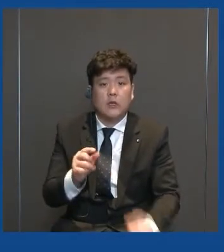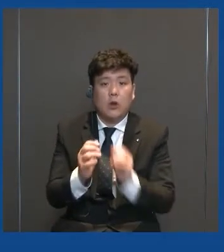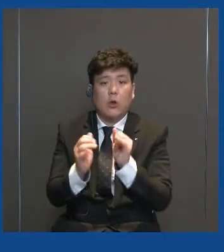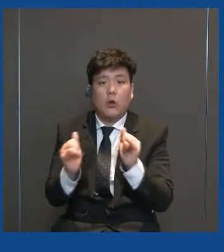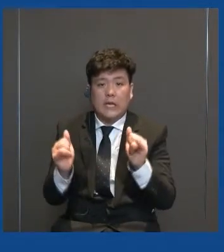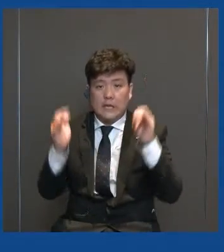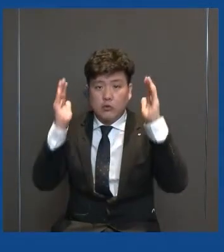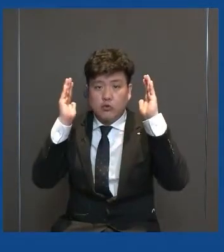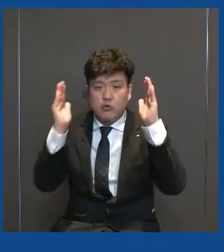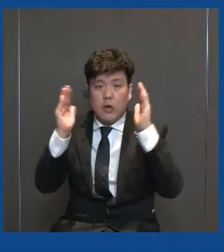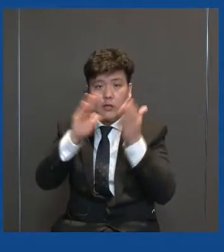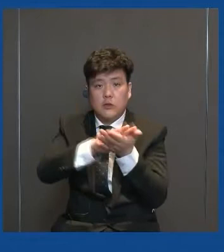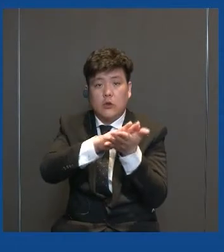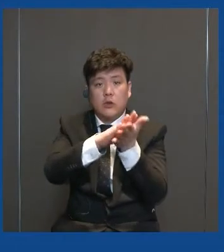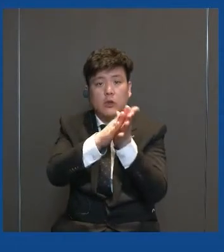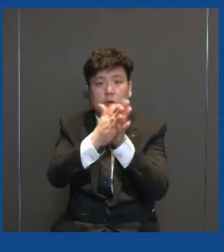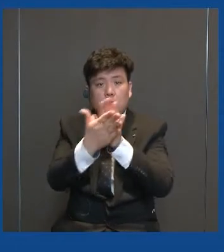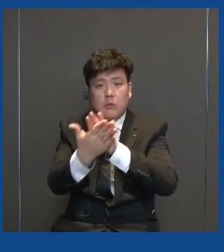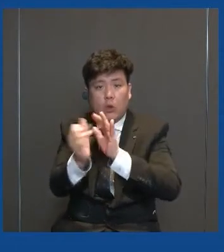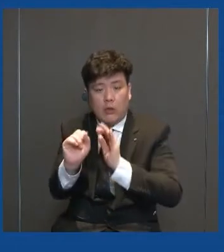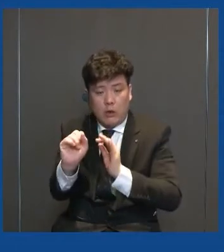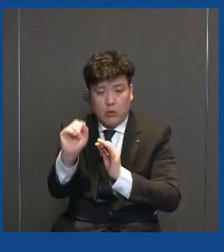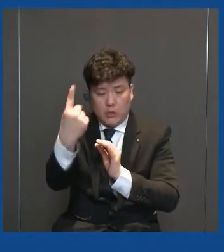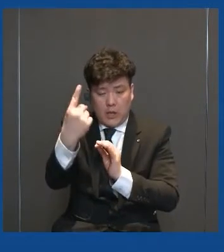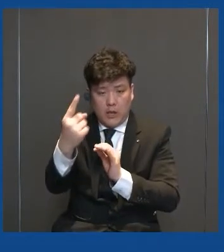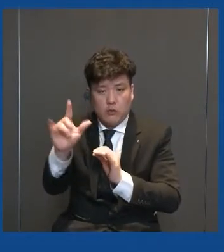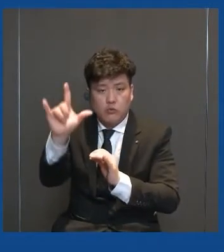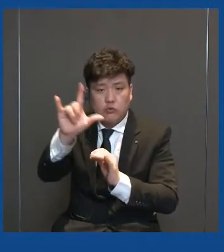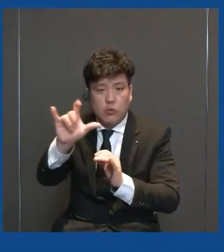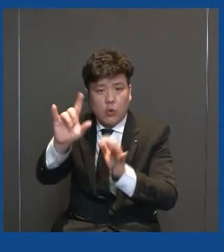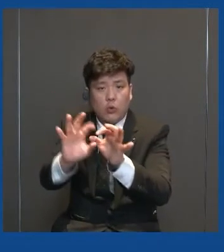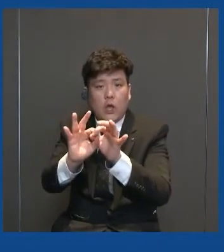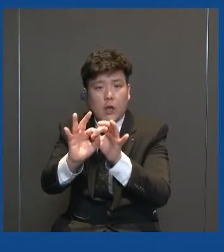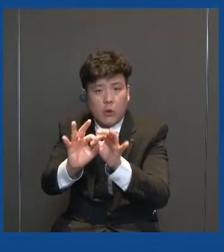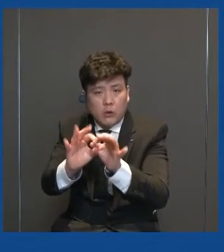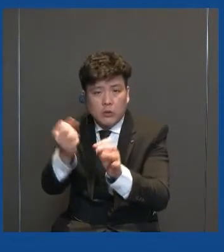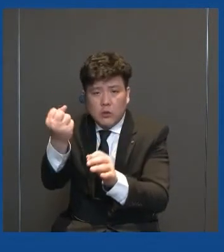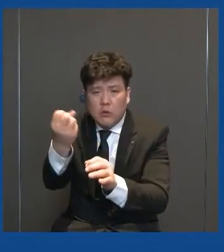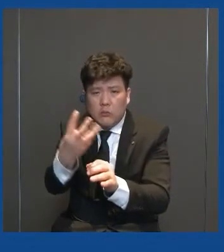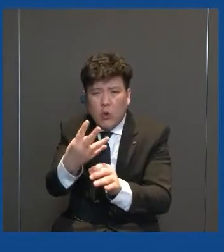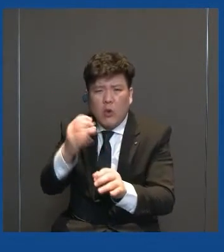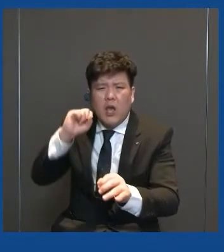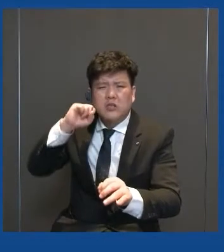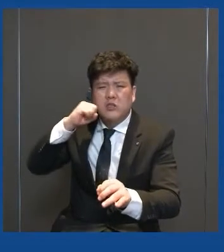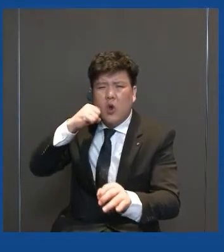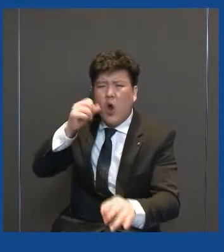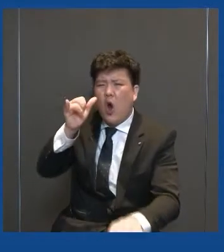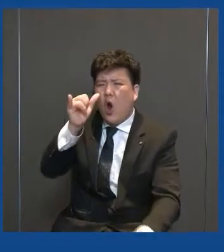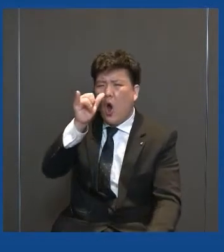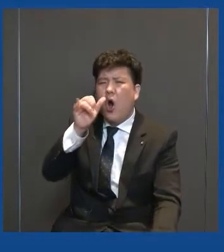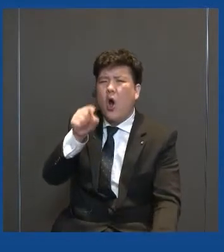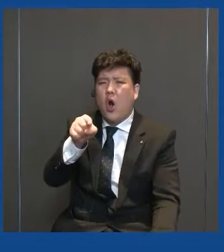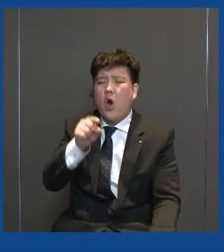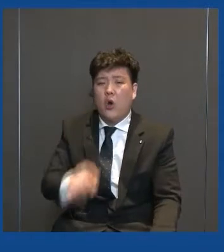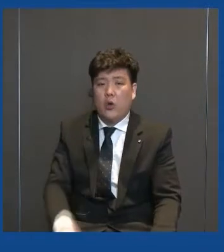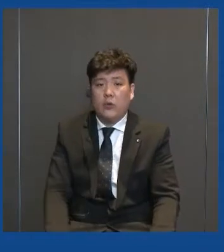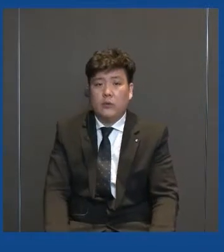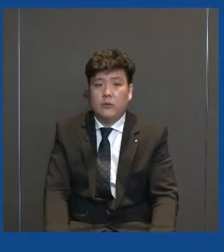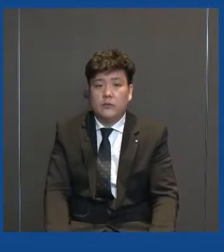relation to COVID-19. So just to speak briefly about the Danish healthcare system.